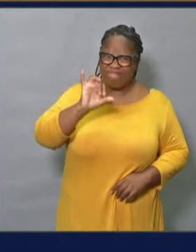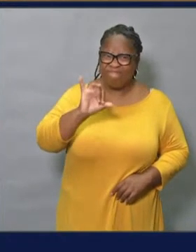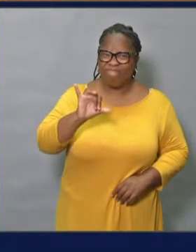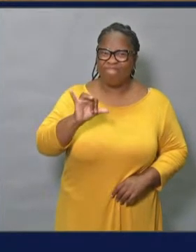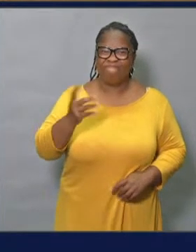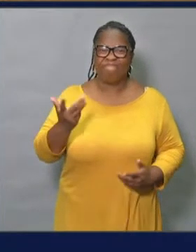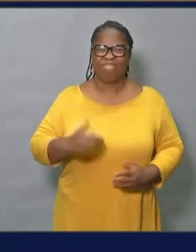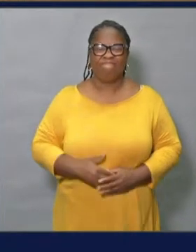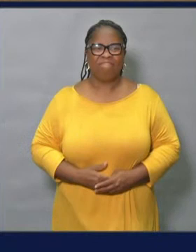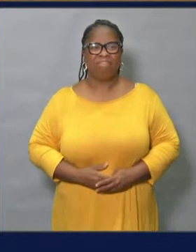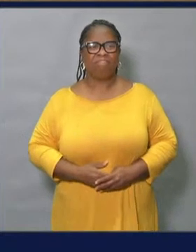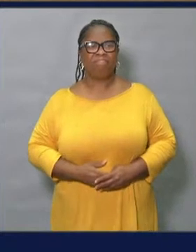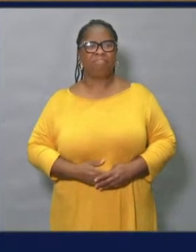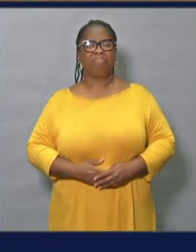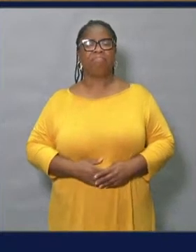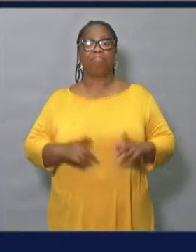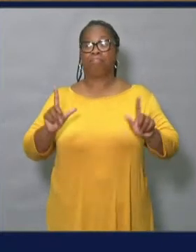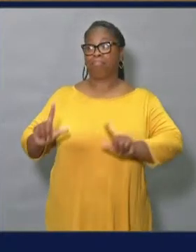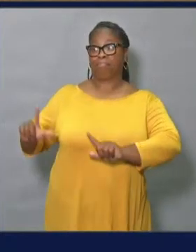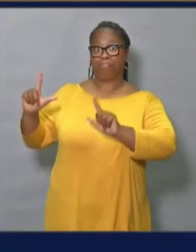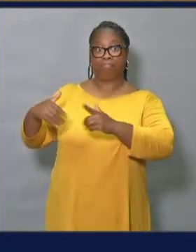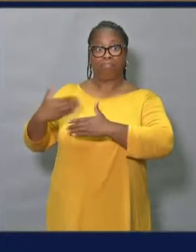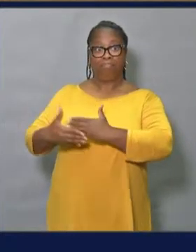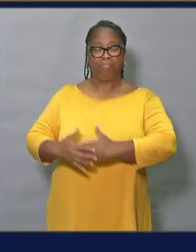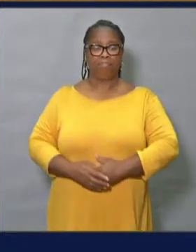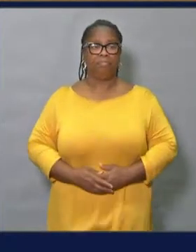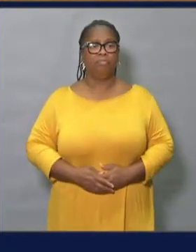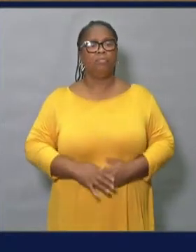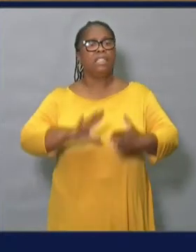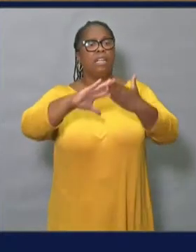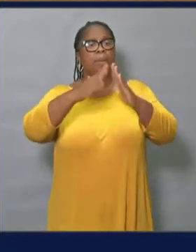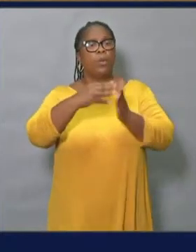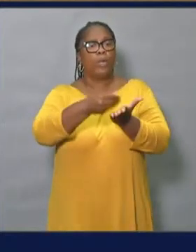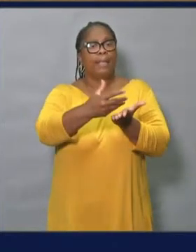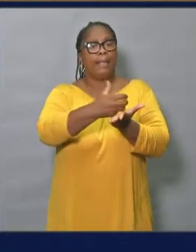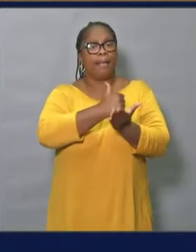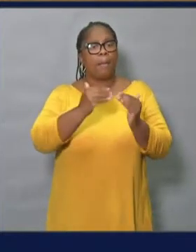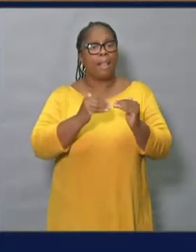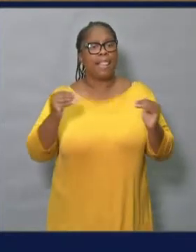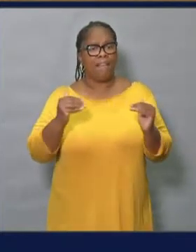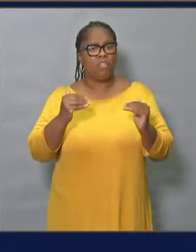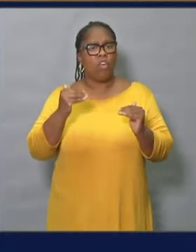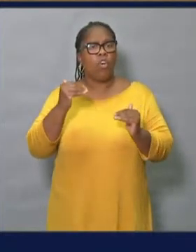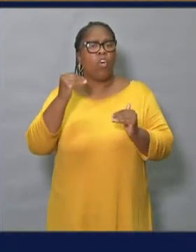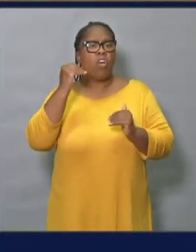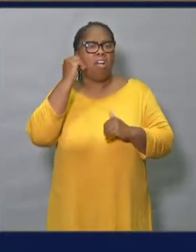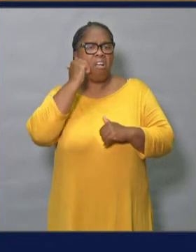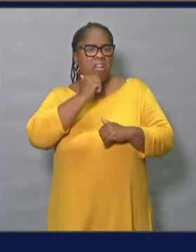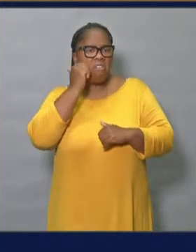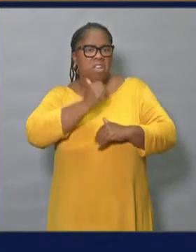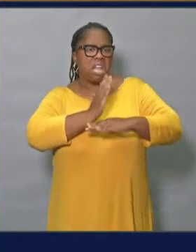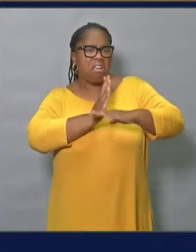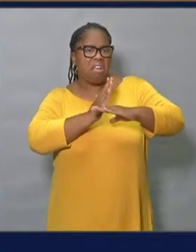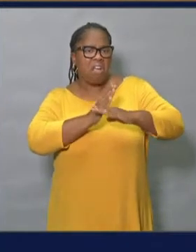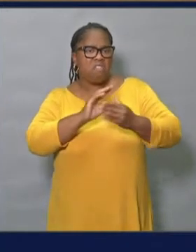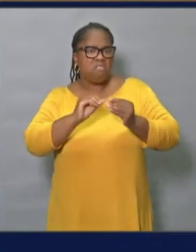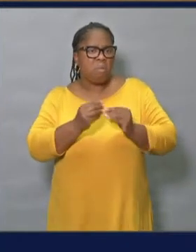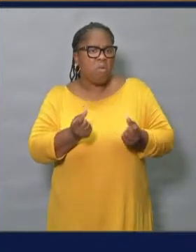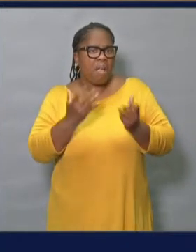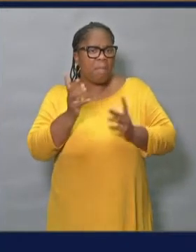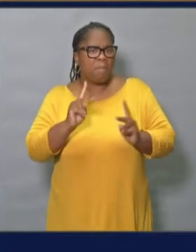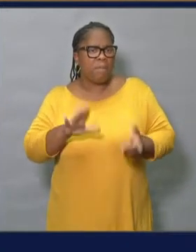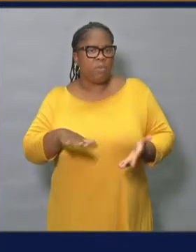This slide shows the average daily deaths by community income level, and again, we're seeing declines across all